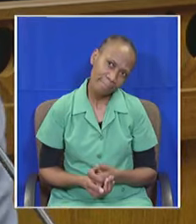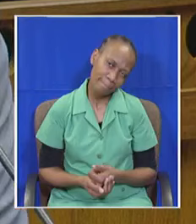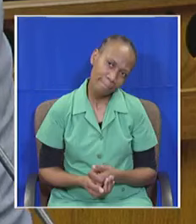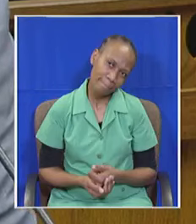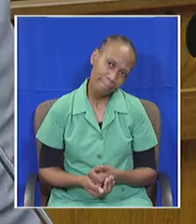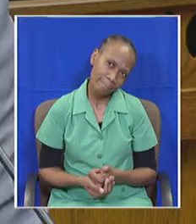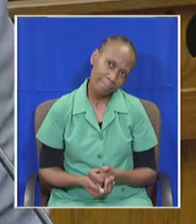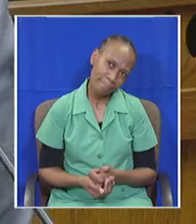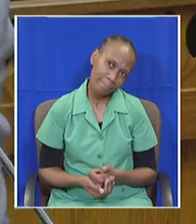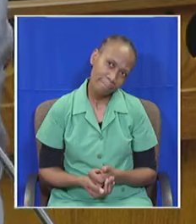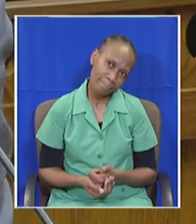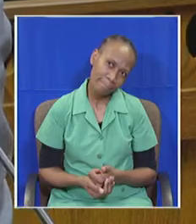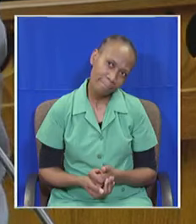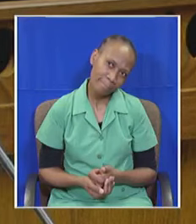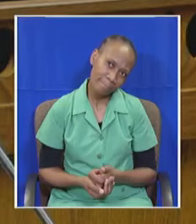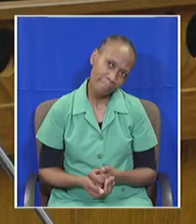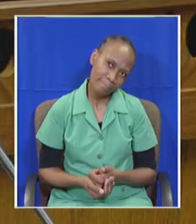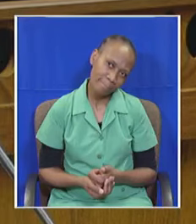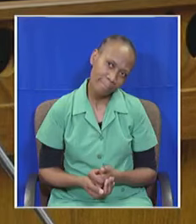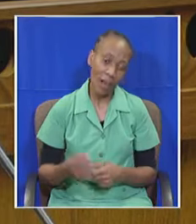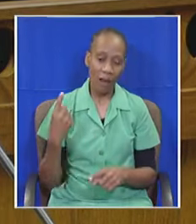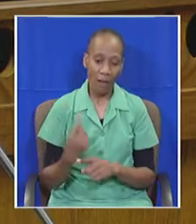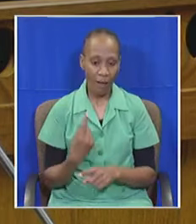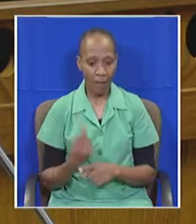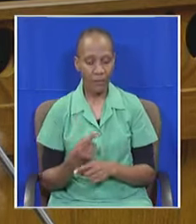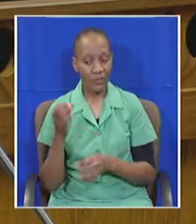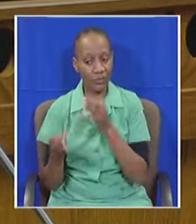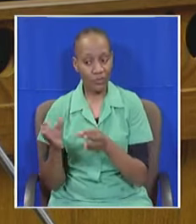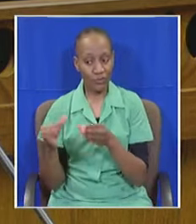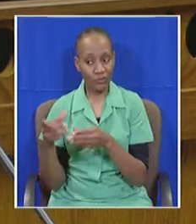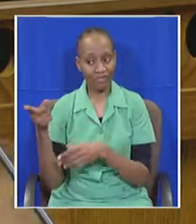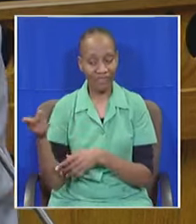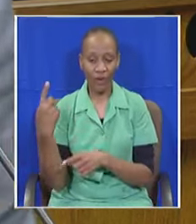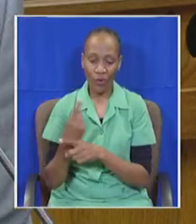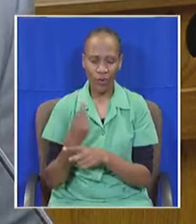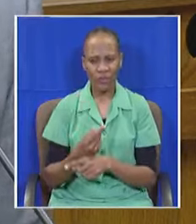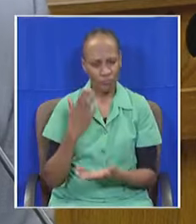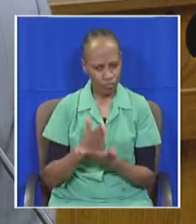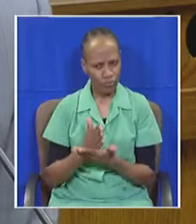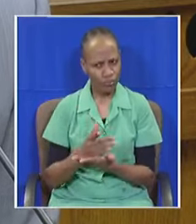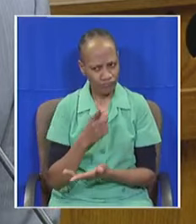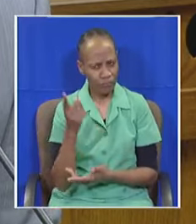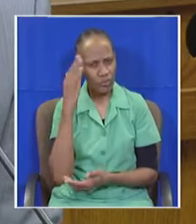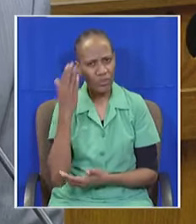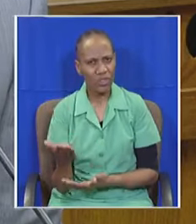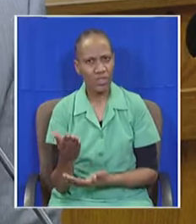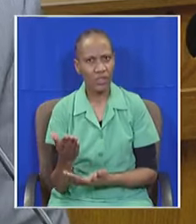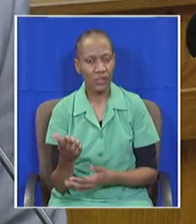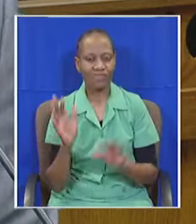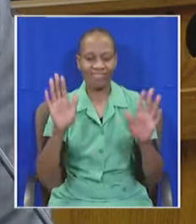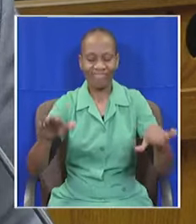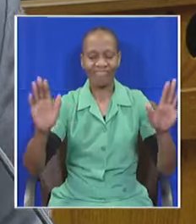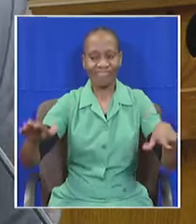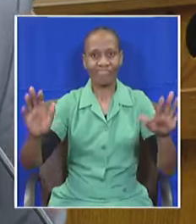which the opposition almost always comes here and talk about, and I'm sure you've noticed they've never said anything about it, order, Honorable is Member.